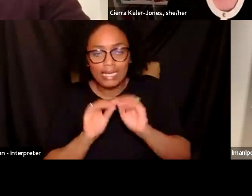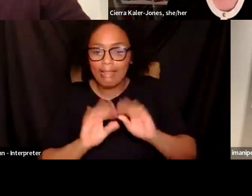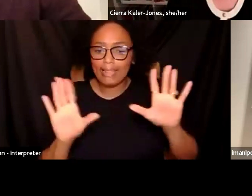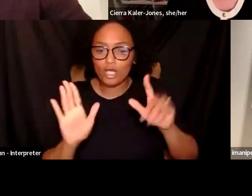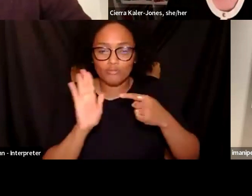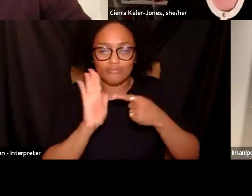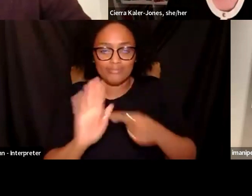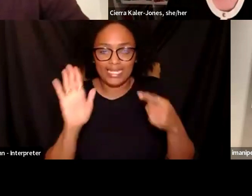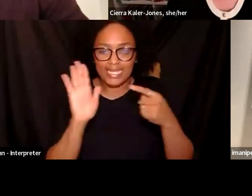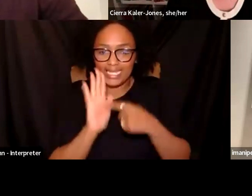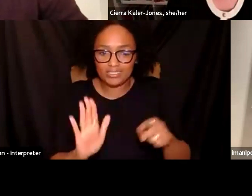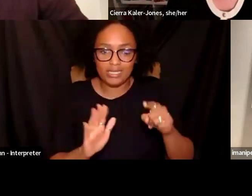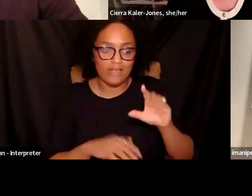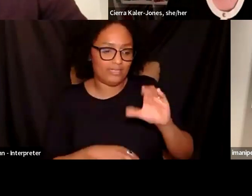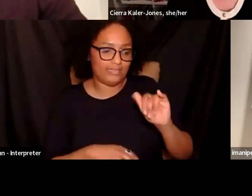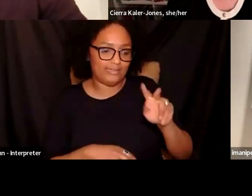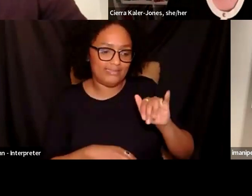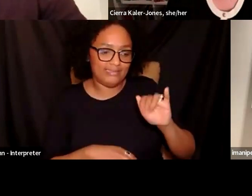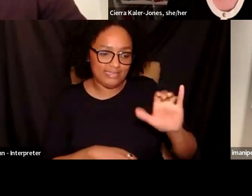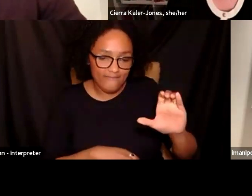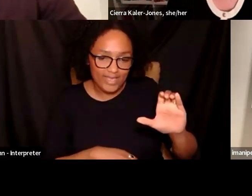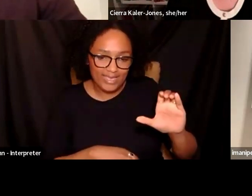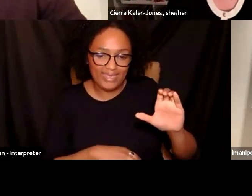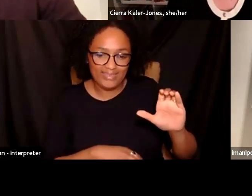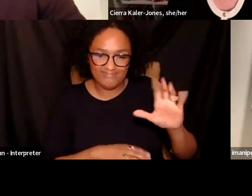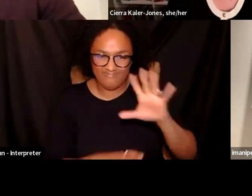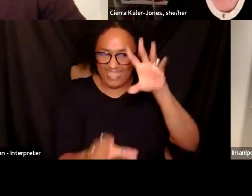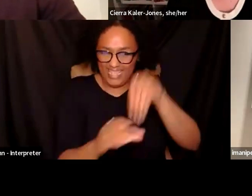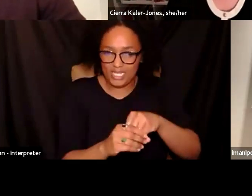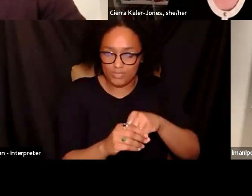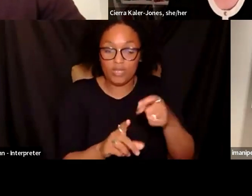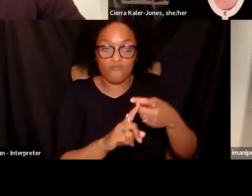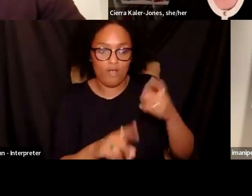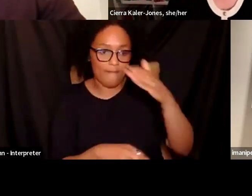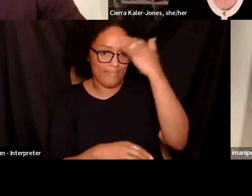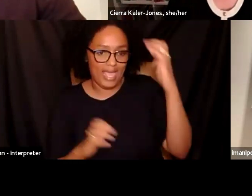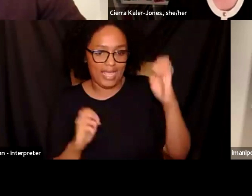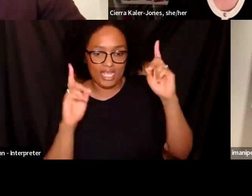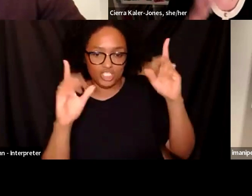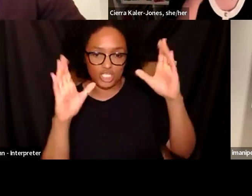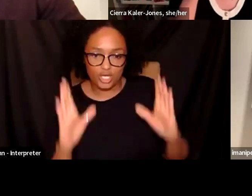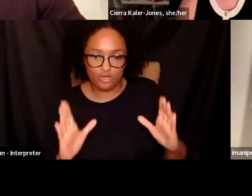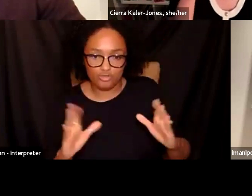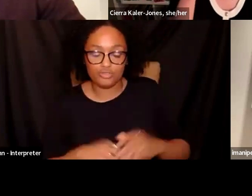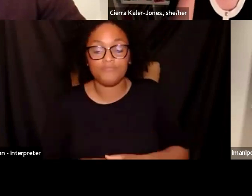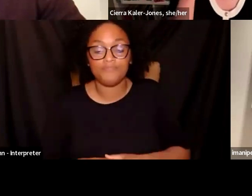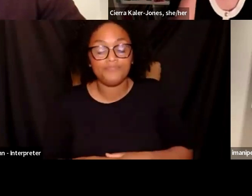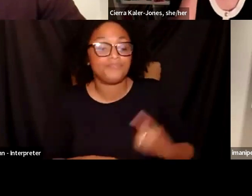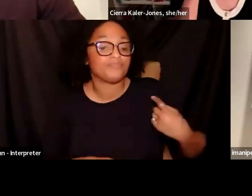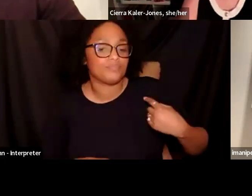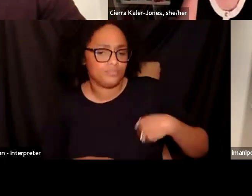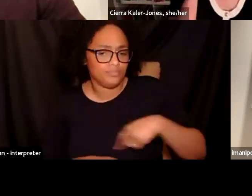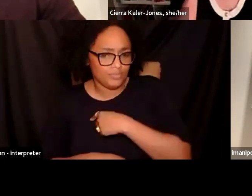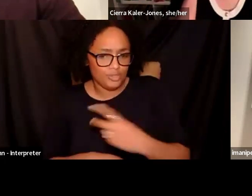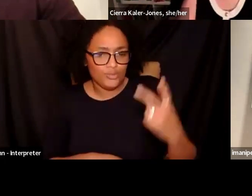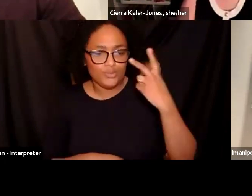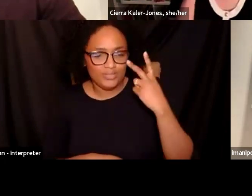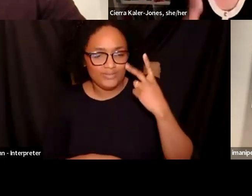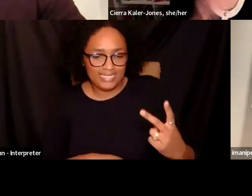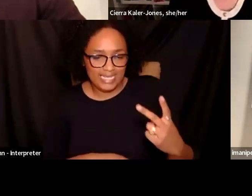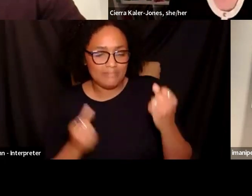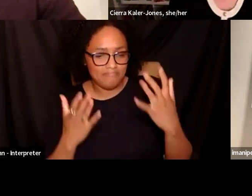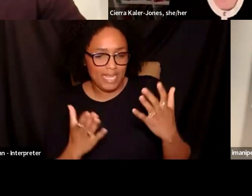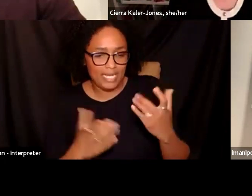the civic engagement of Black educators, right? So even there's been a number of books in the recent years that have sort